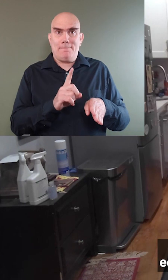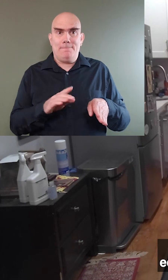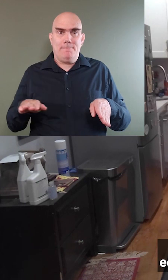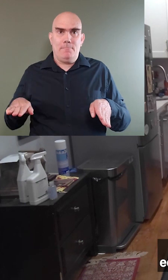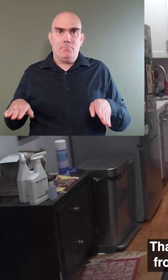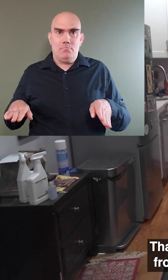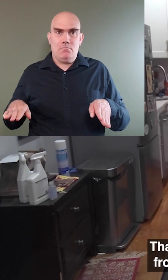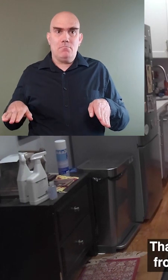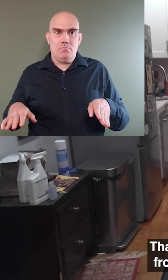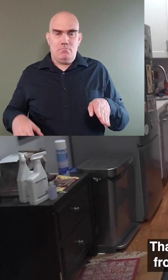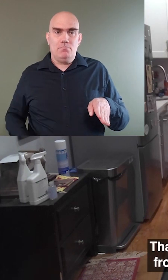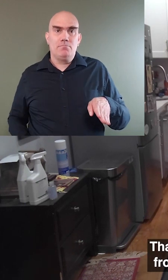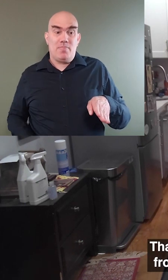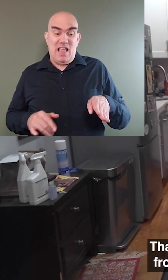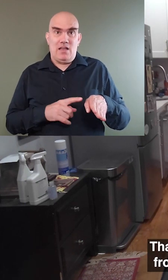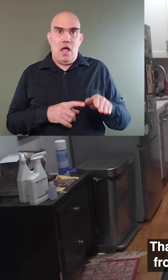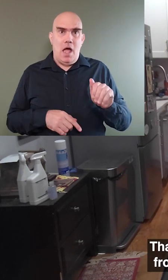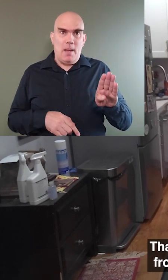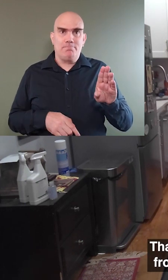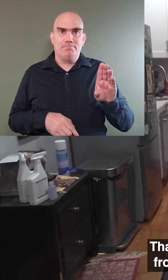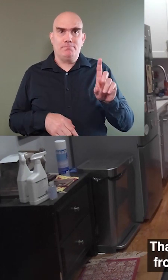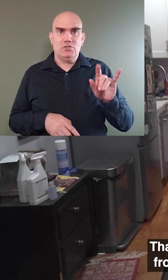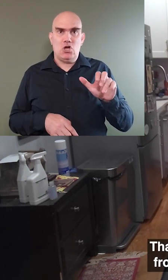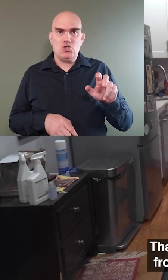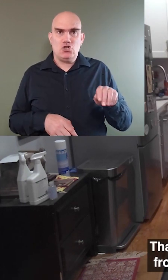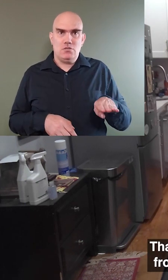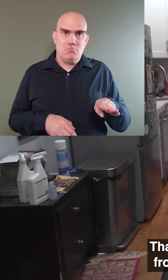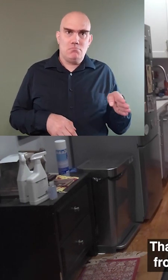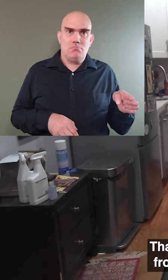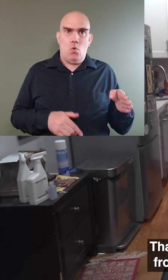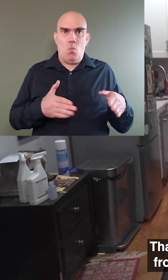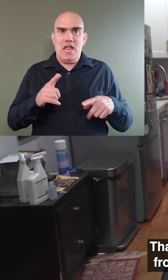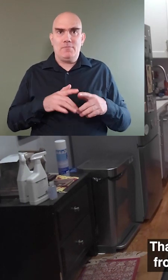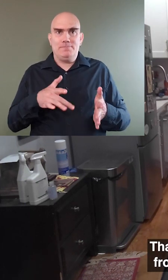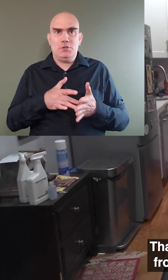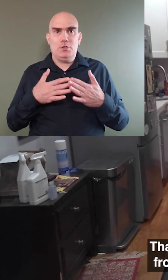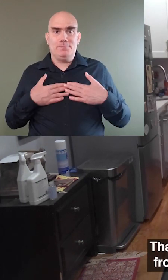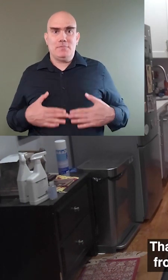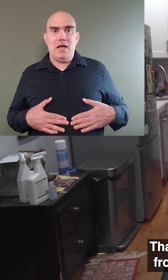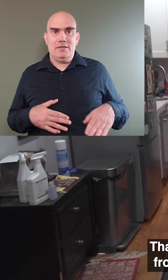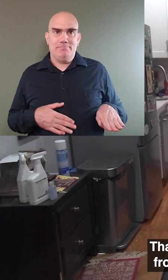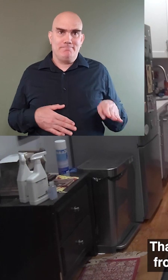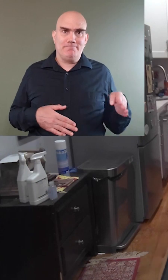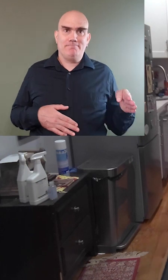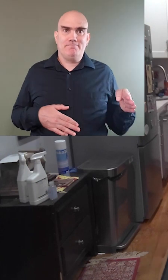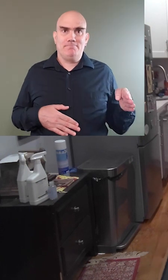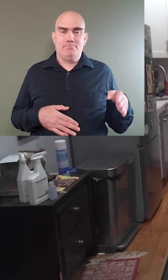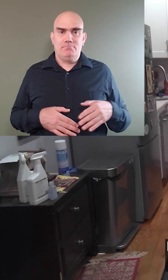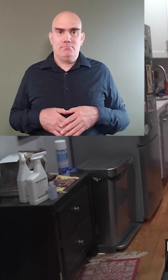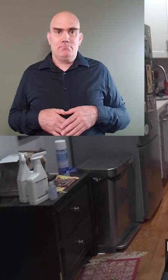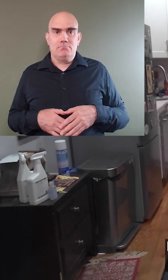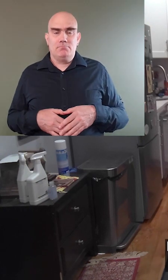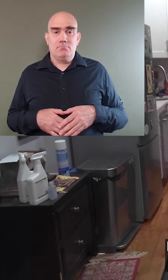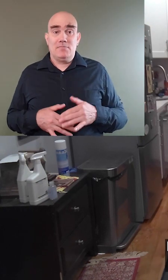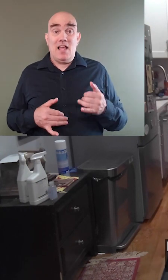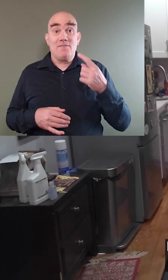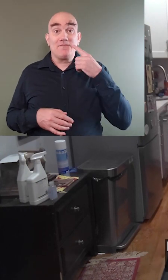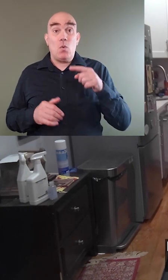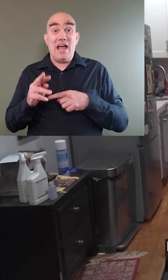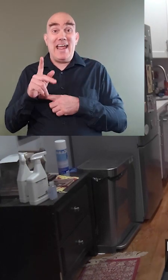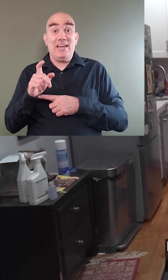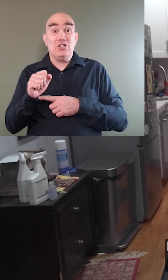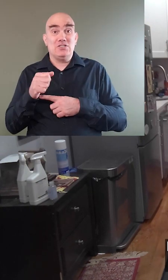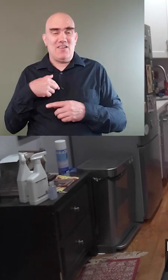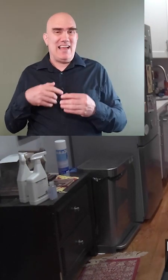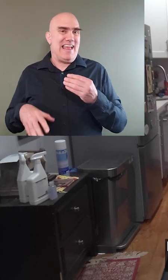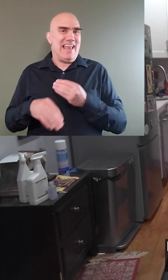up. That is abduction, going away from the midline of the body. Now for ankles, we have